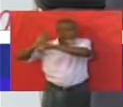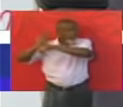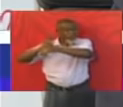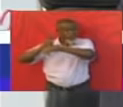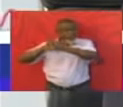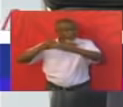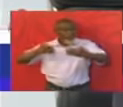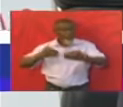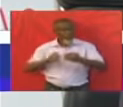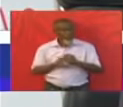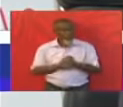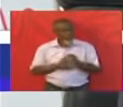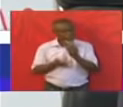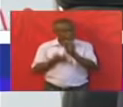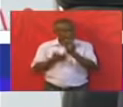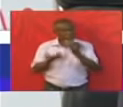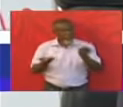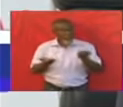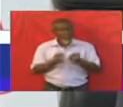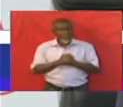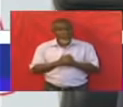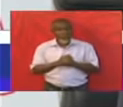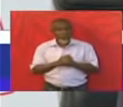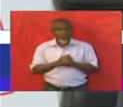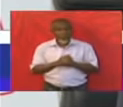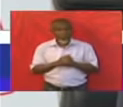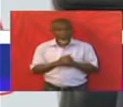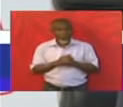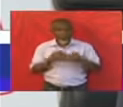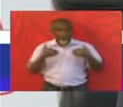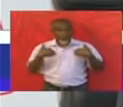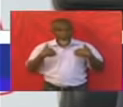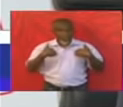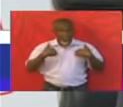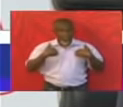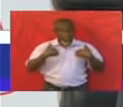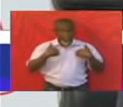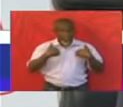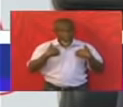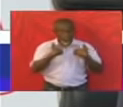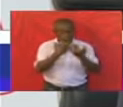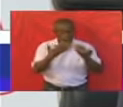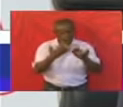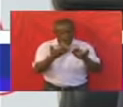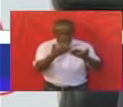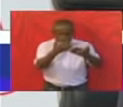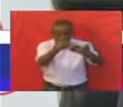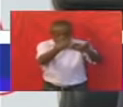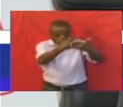these current vaccines. There are databases of over